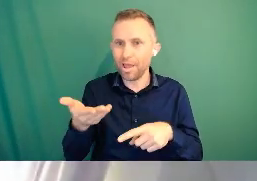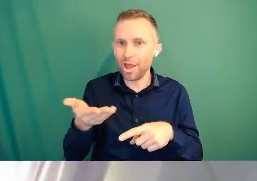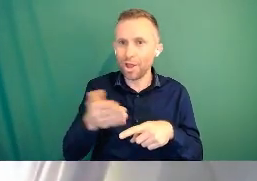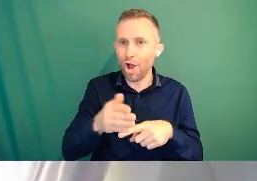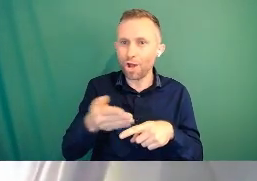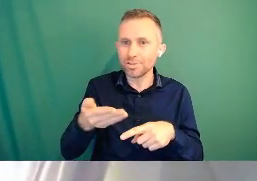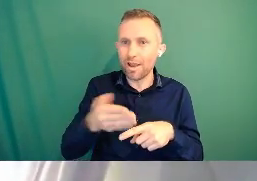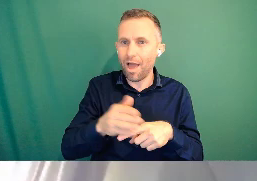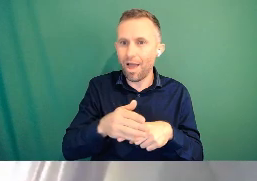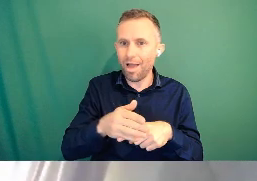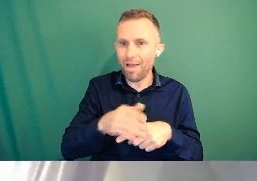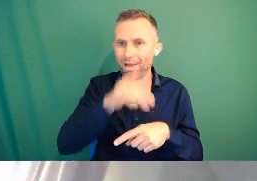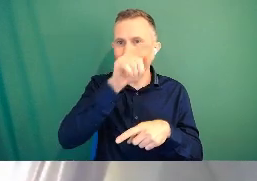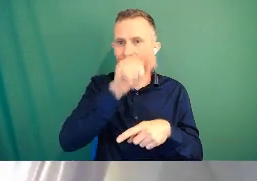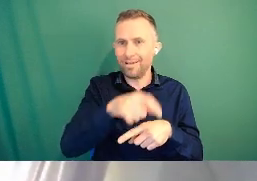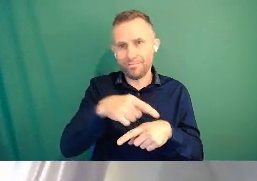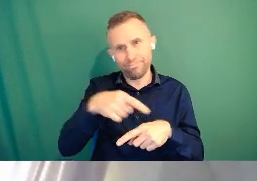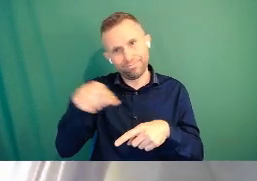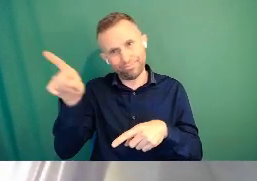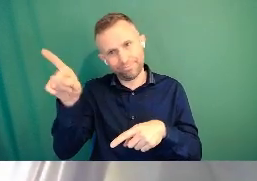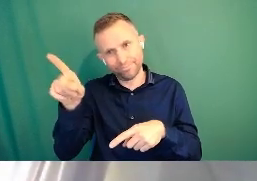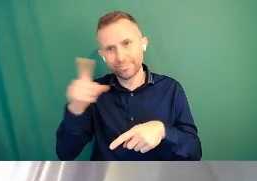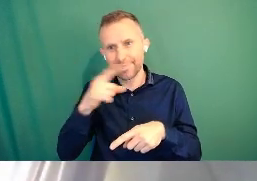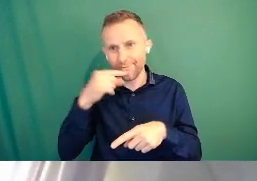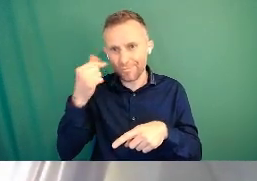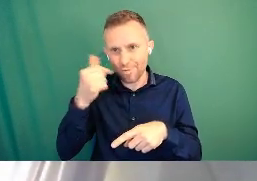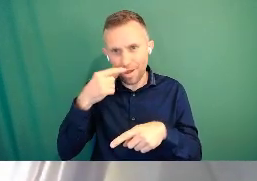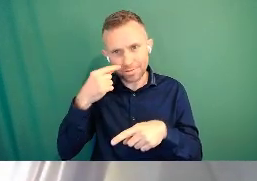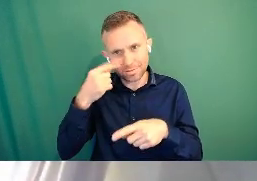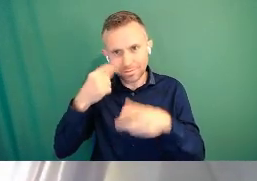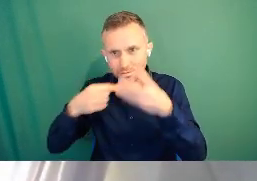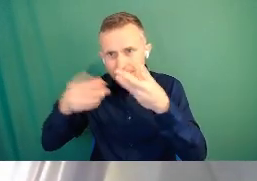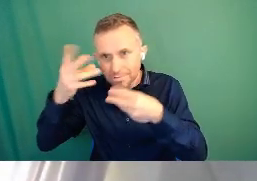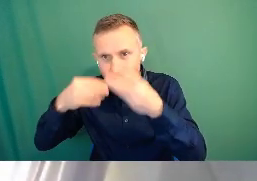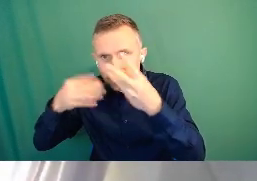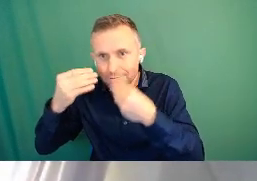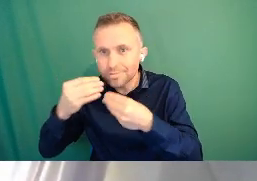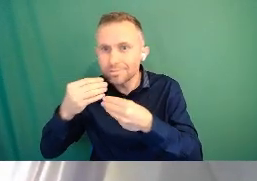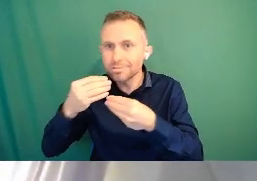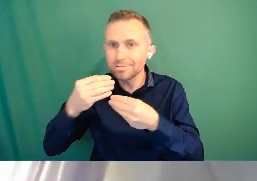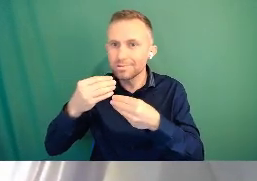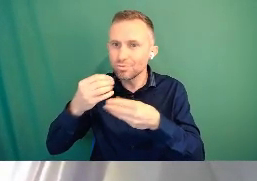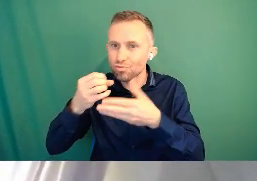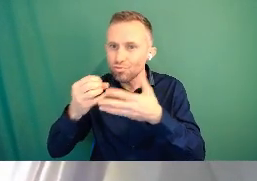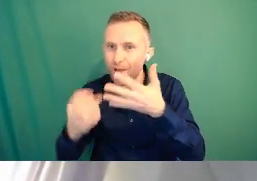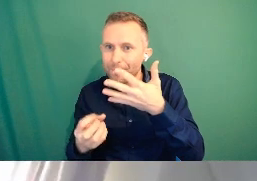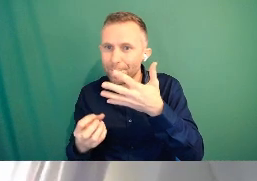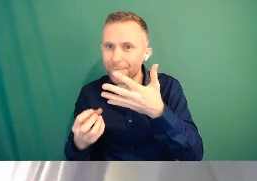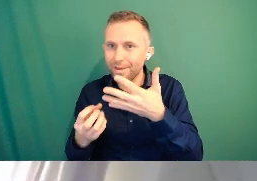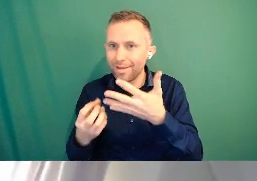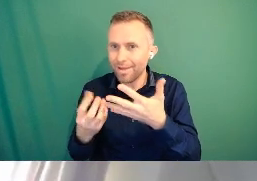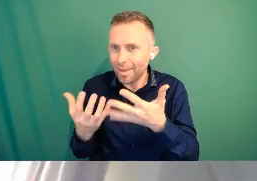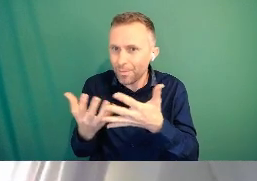came back with a couple of vines, and he planted it in the hills next to Castell.